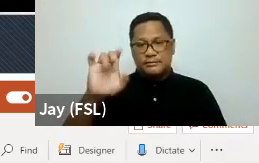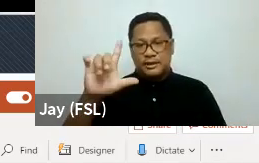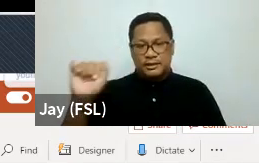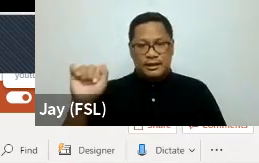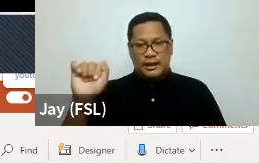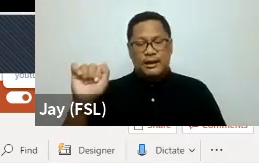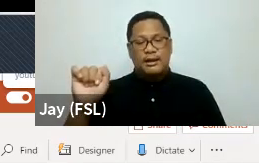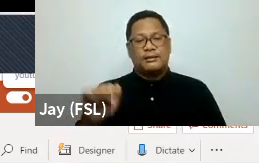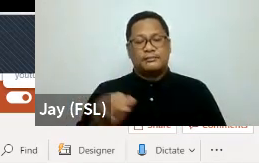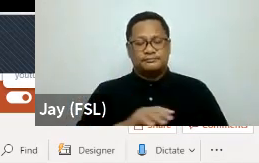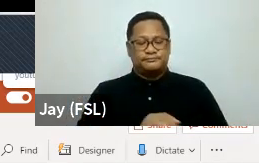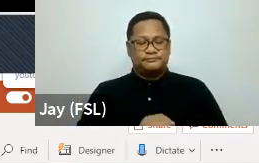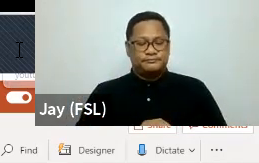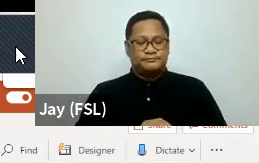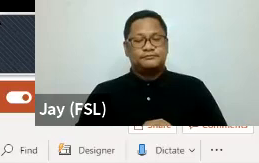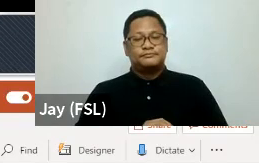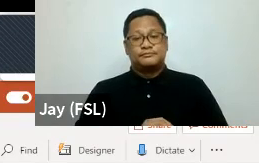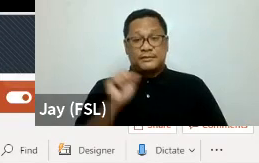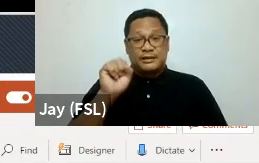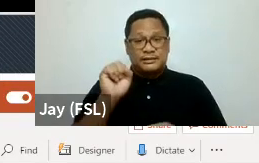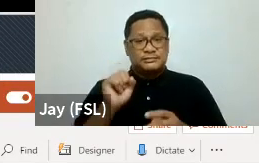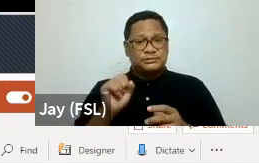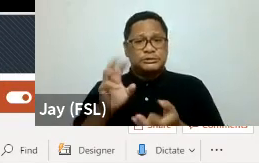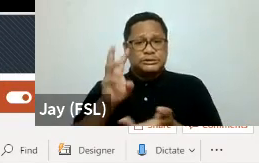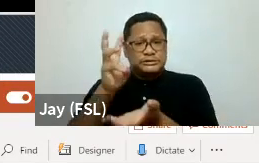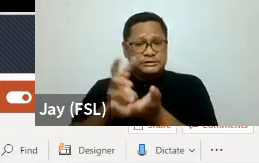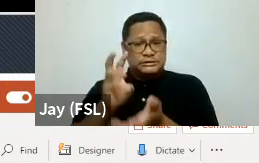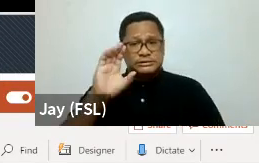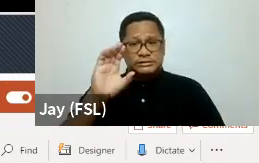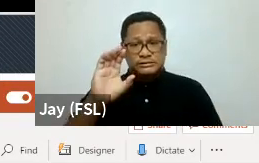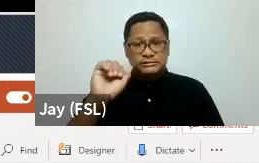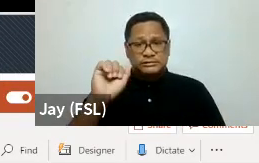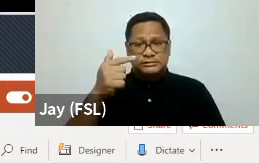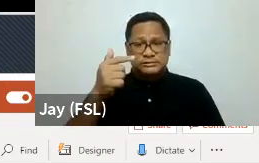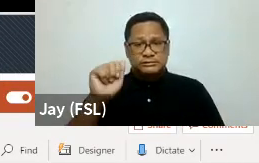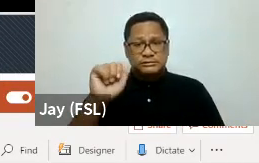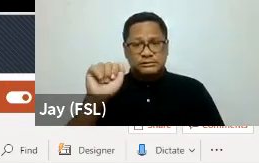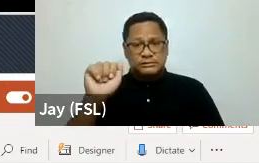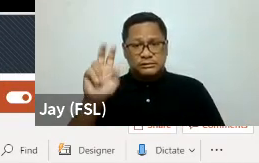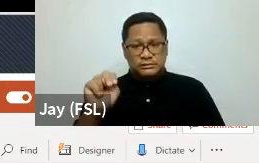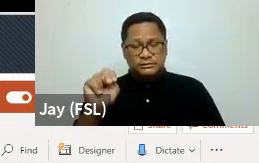Isabela. Actually, Cagayan. Cagayan. Kaya lang